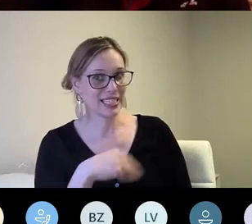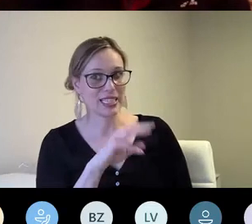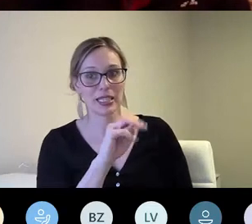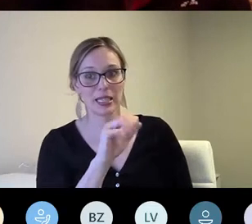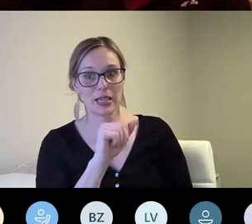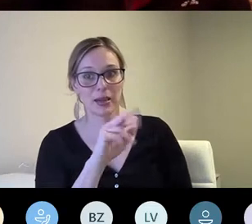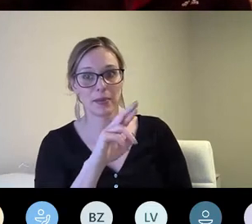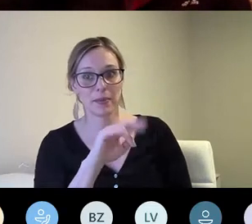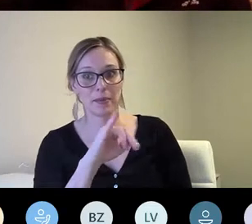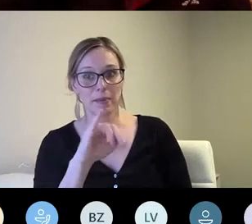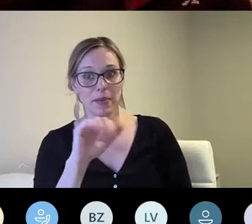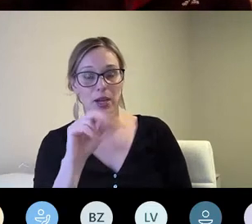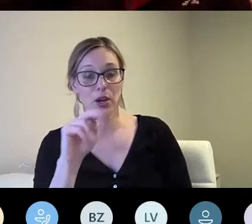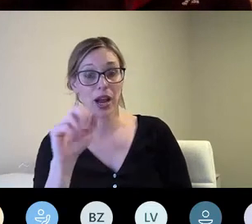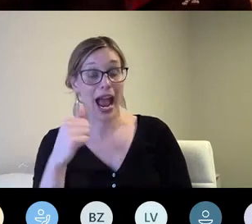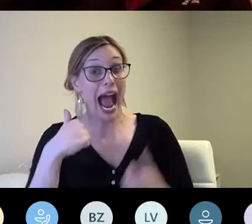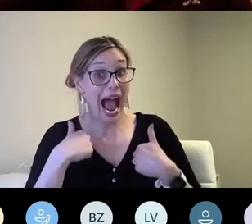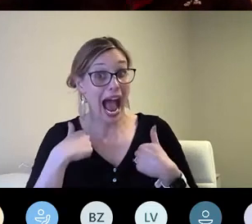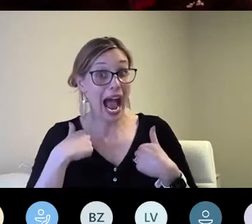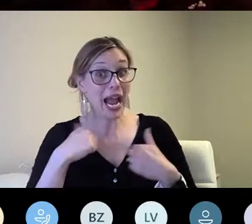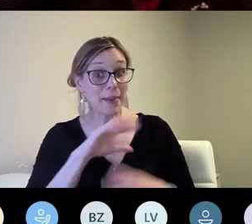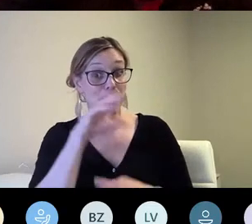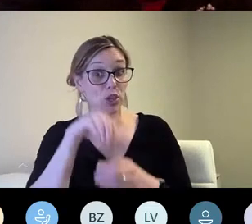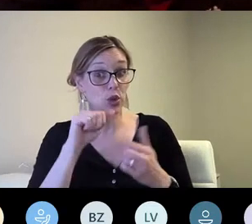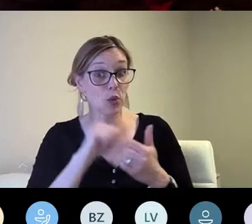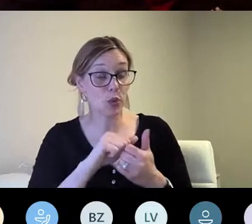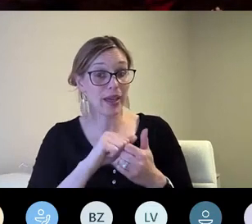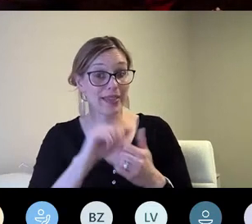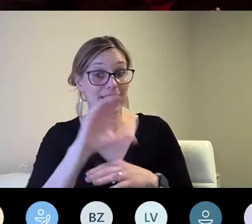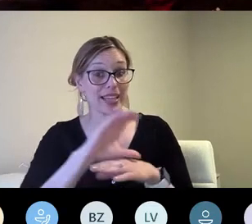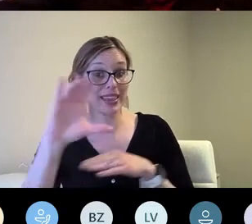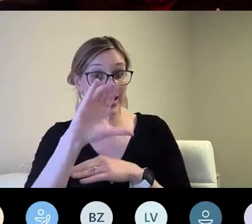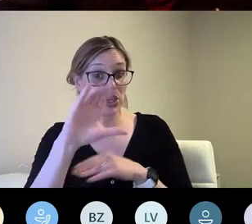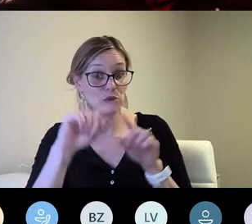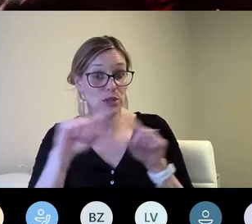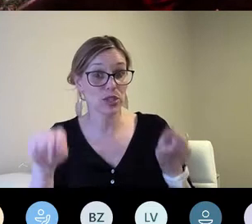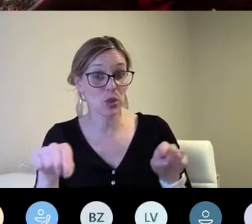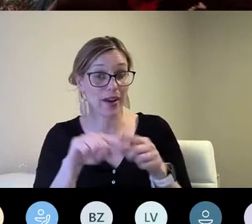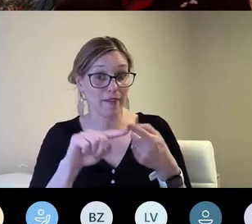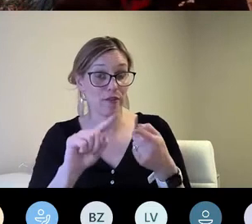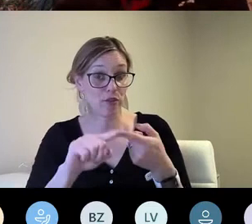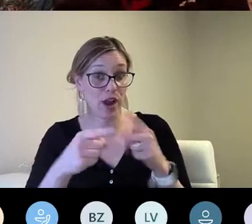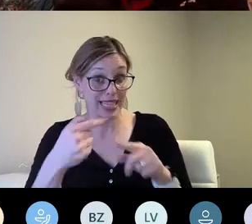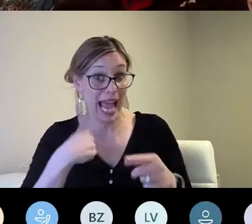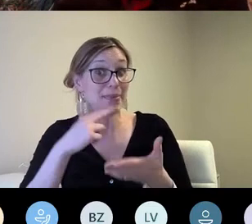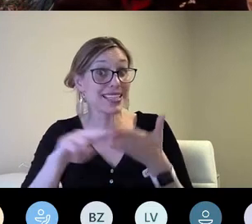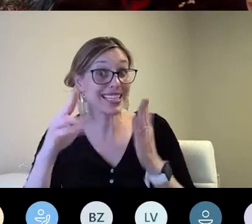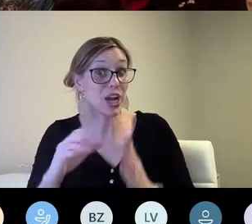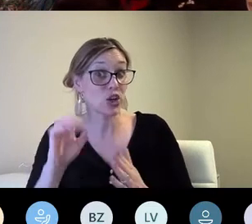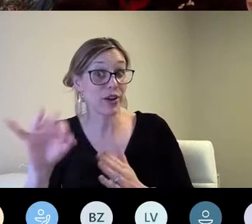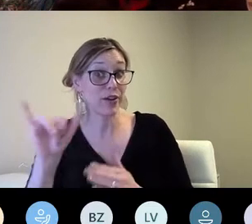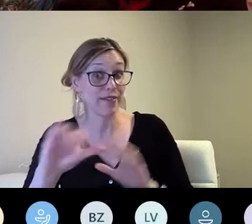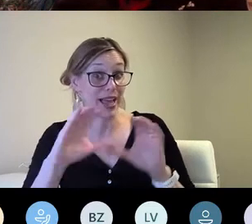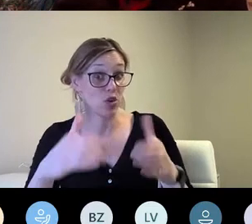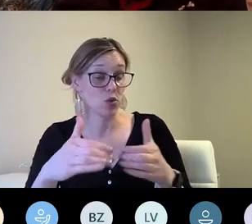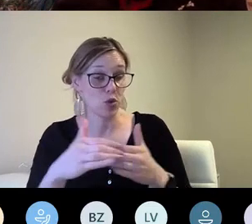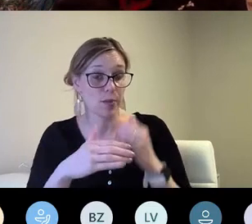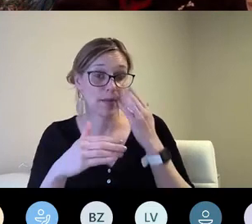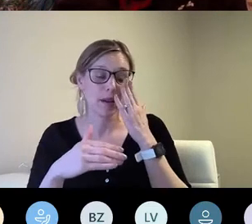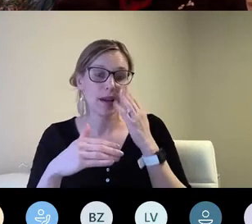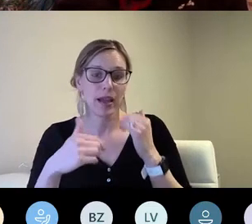the part of Cathedral Square Friends. I'm the secretary of the group, and I have with me Dave Reed, who is